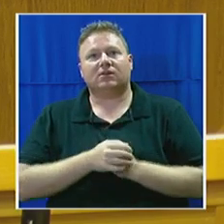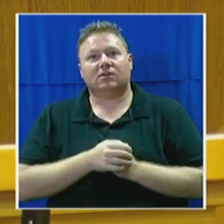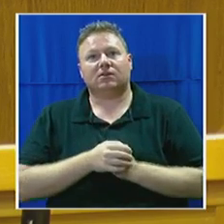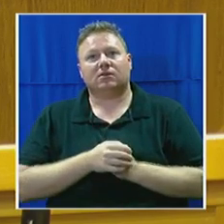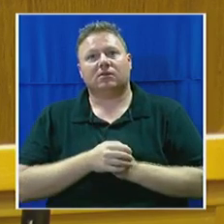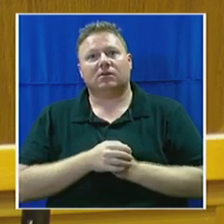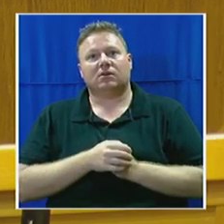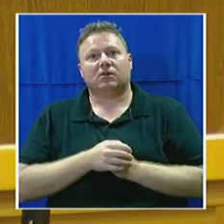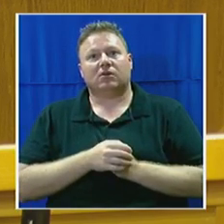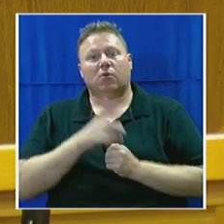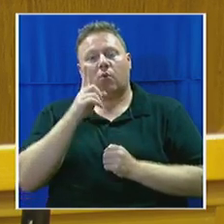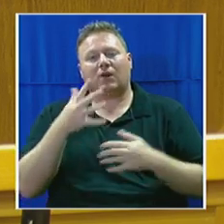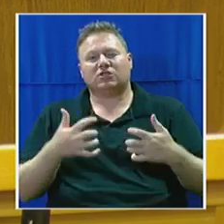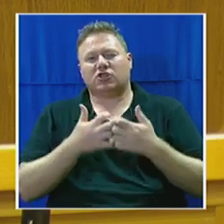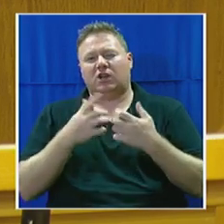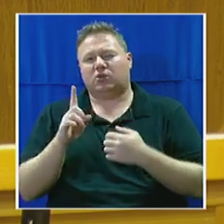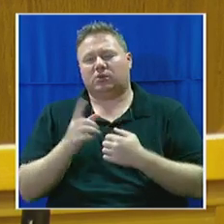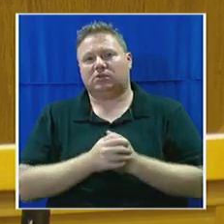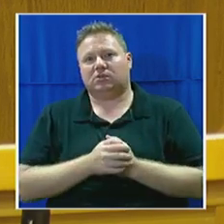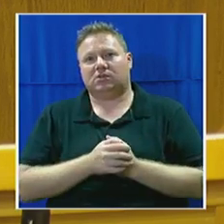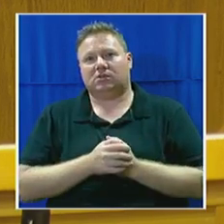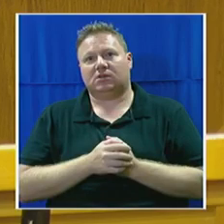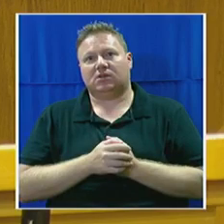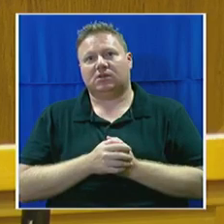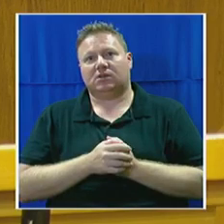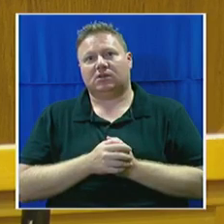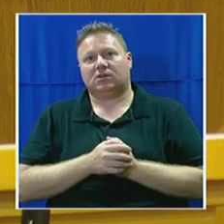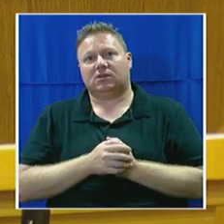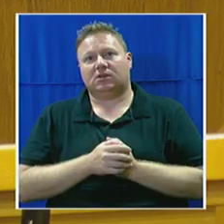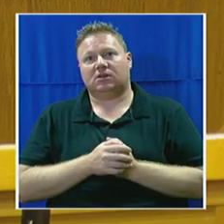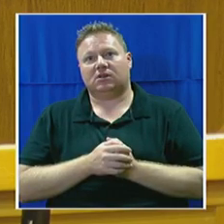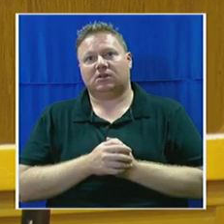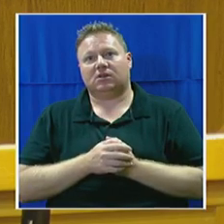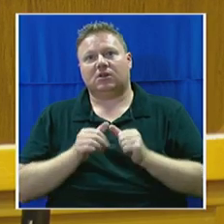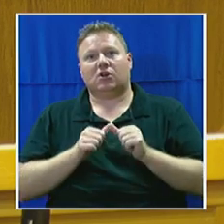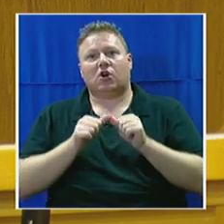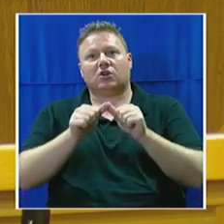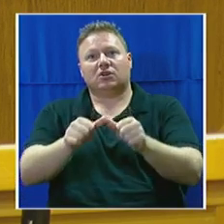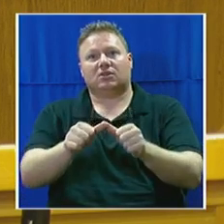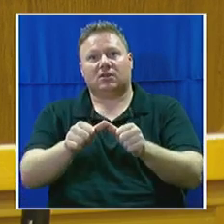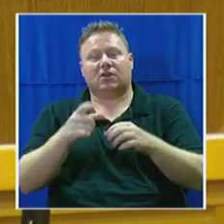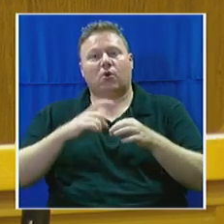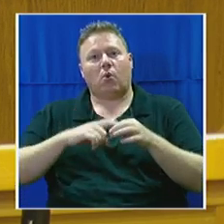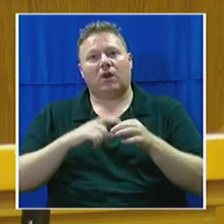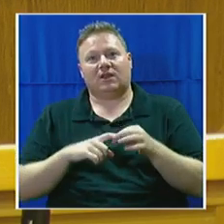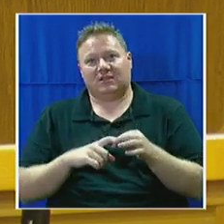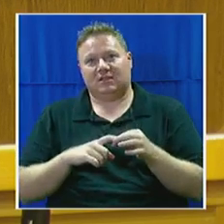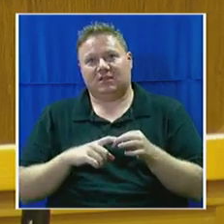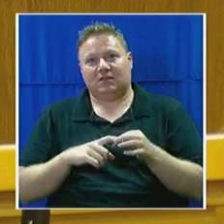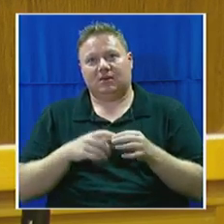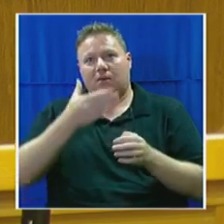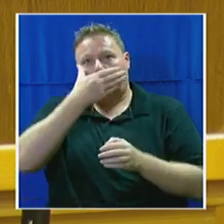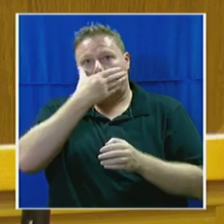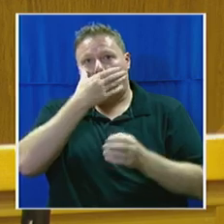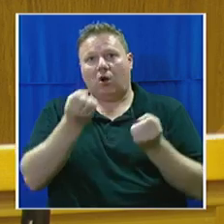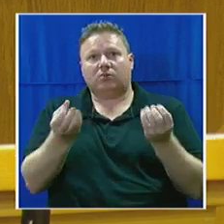The only one challenge is, I think, that we found was the lack of consistency in the quality of the mask that